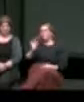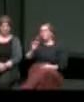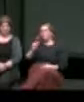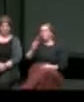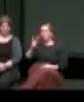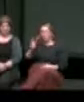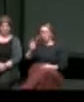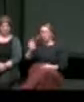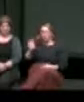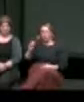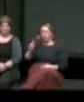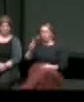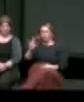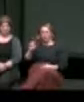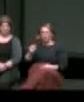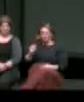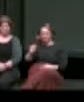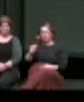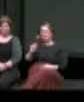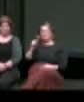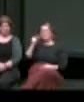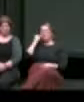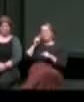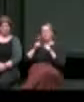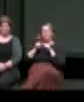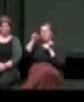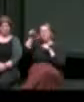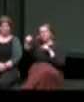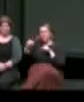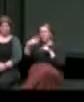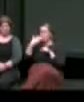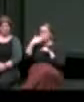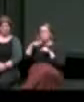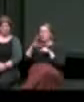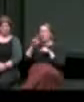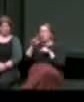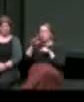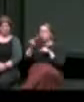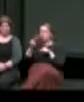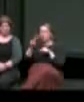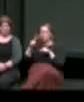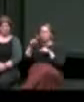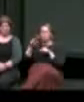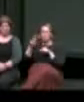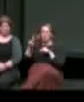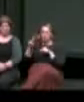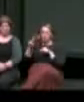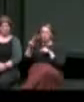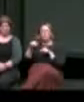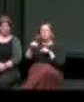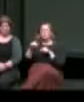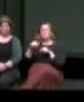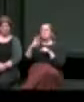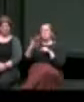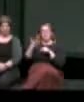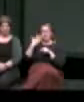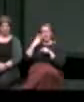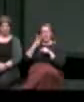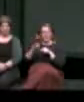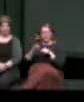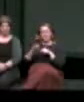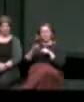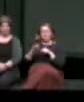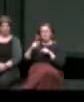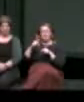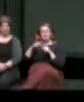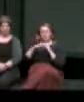If you've been across the river at Babb Run Park, you may have seen this. These pipes we